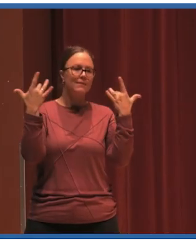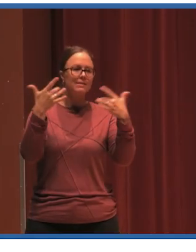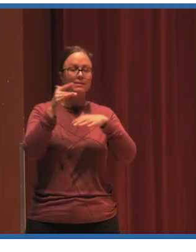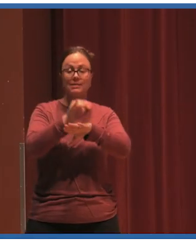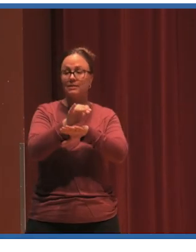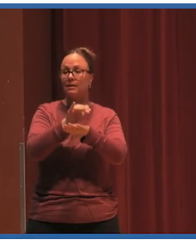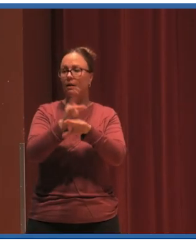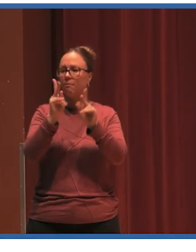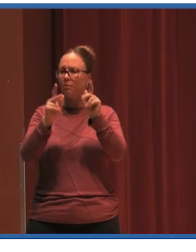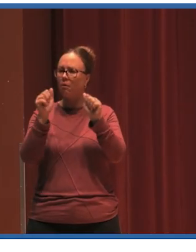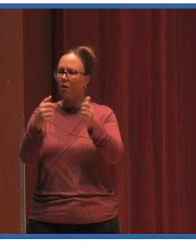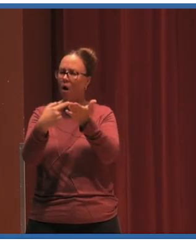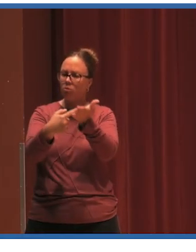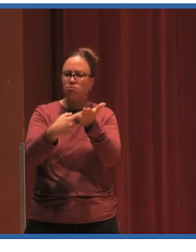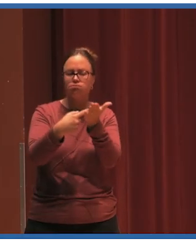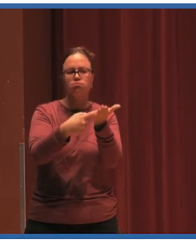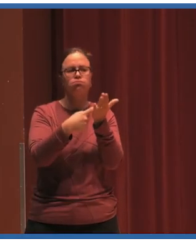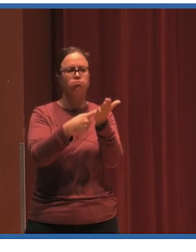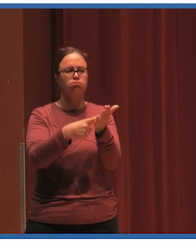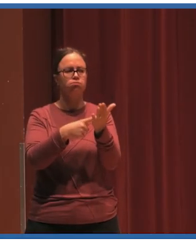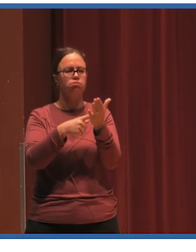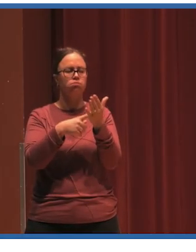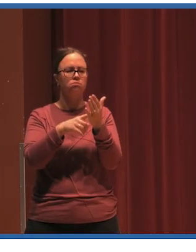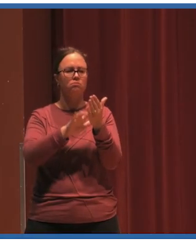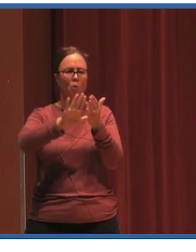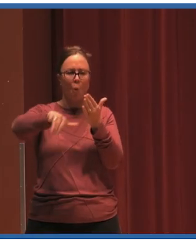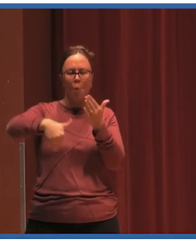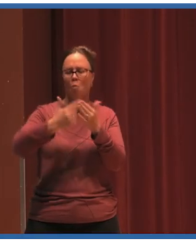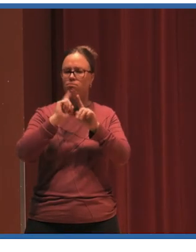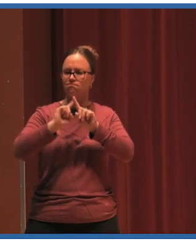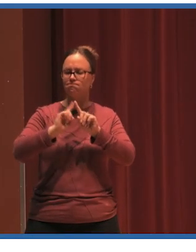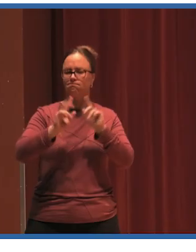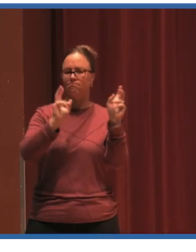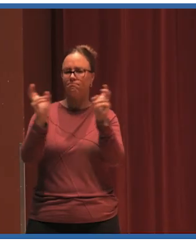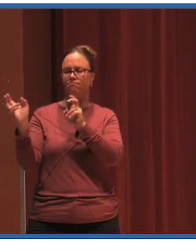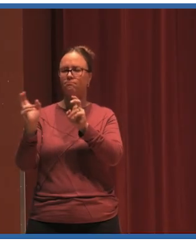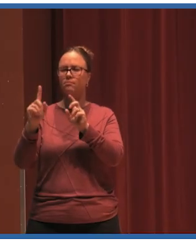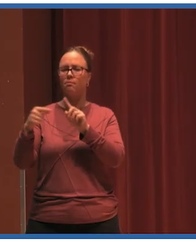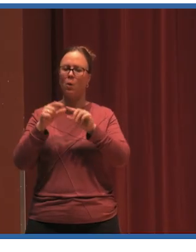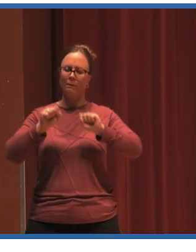have conversations where we cover the full range of topics about potential